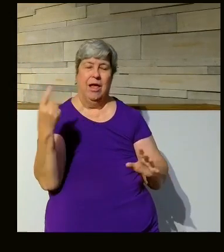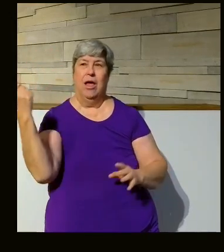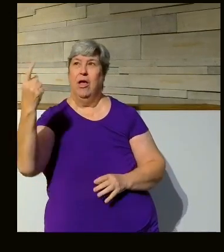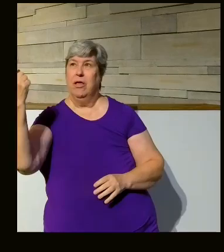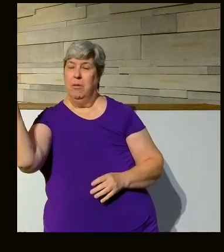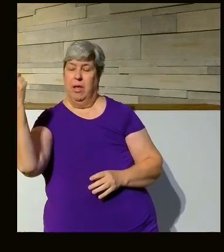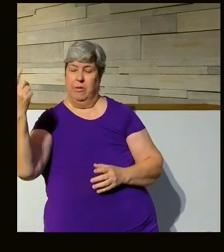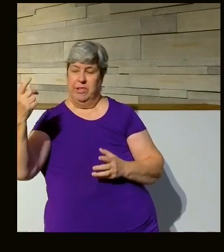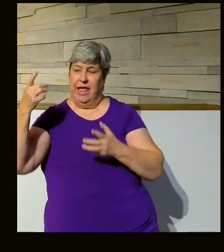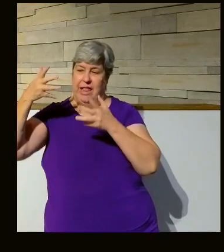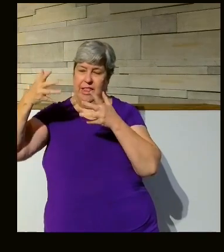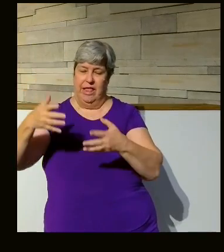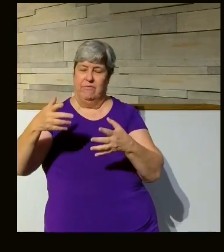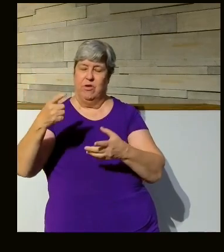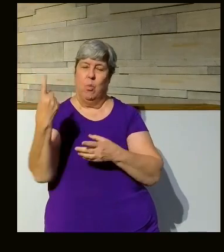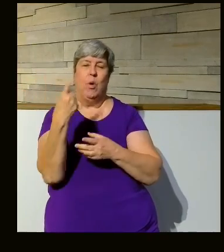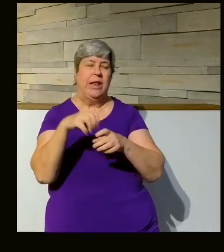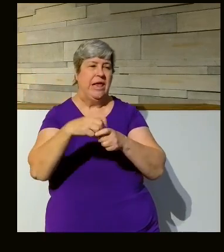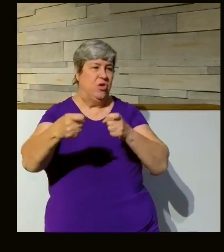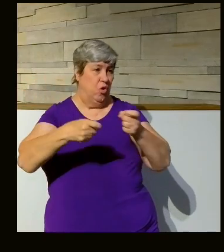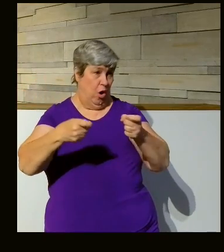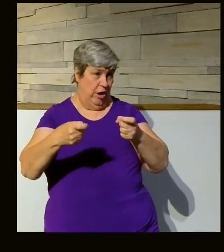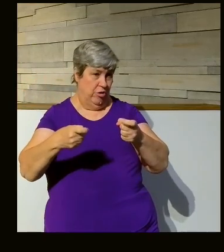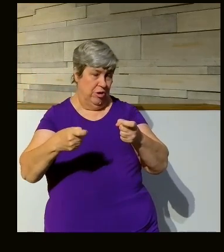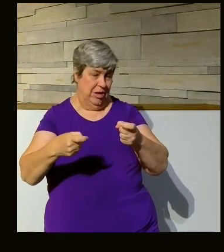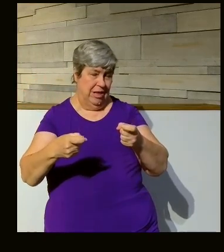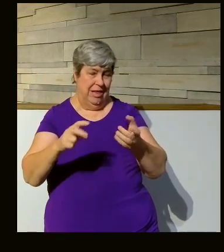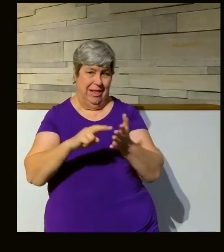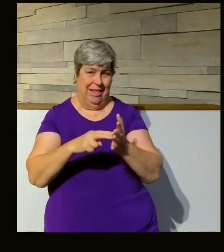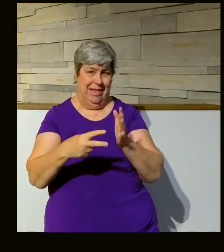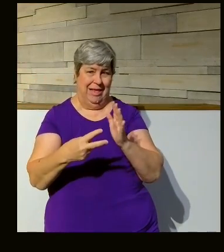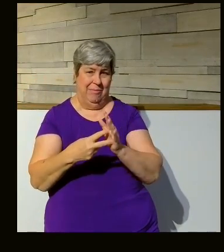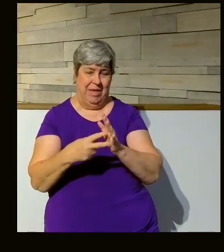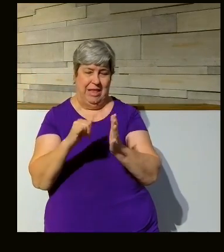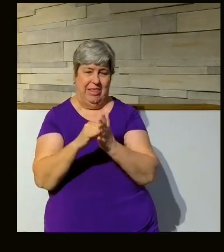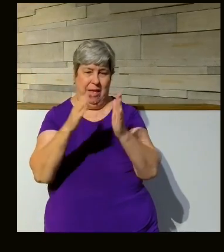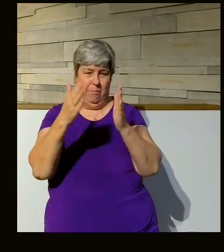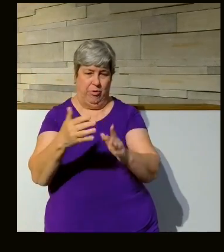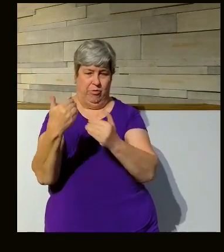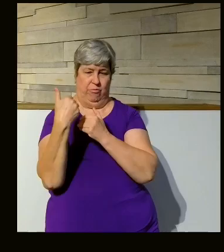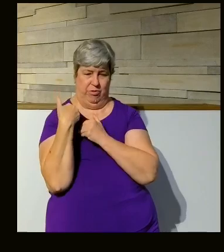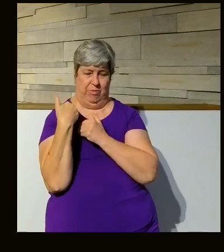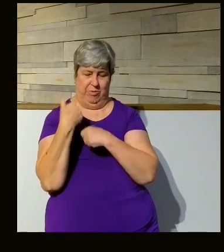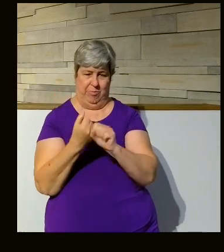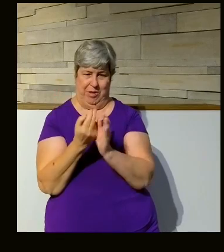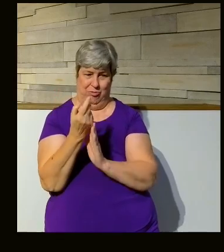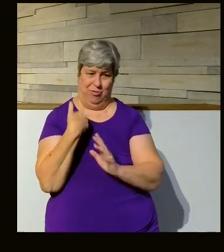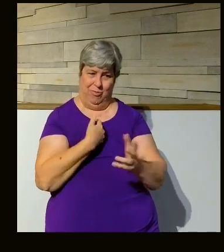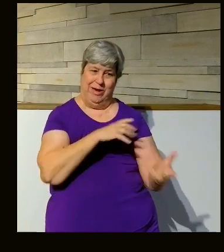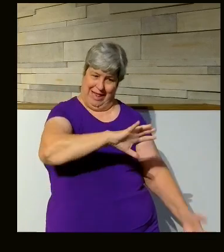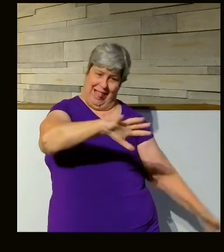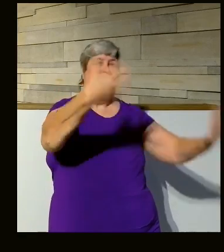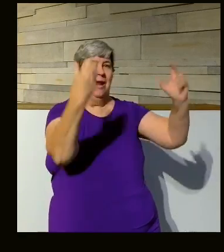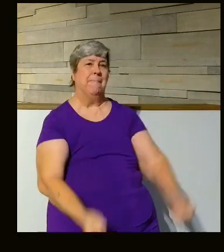somebody was always left in charge, right? And that meant that they were responsible for us to make sure we didn't